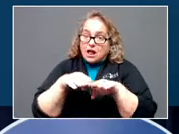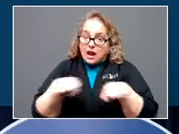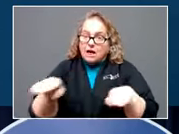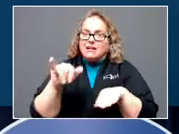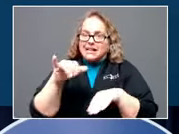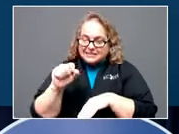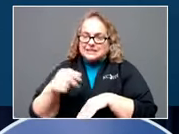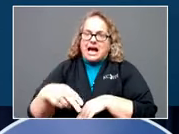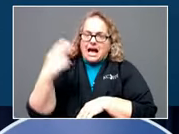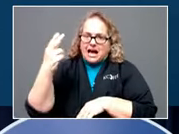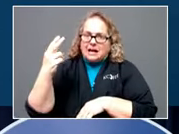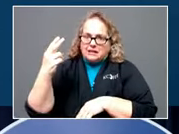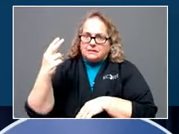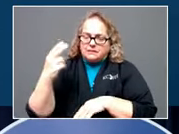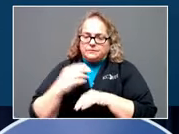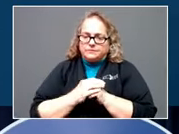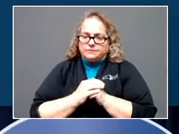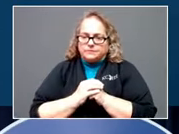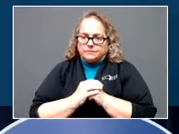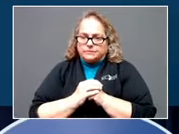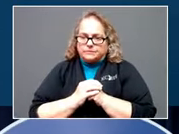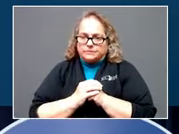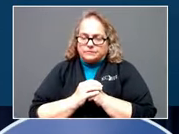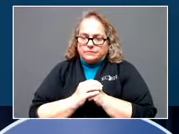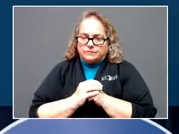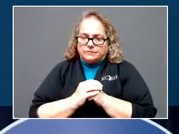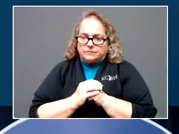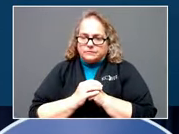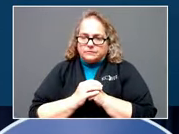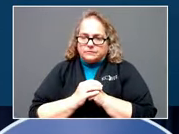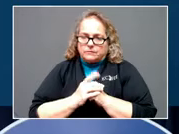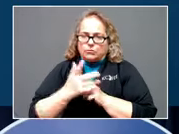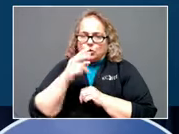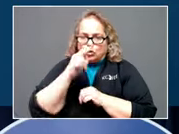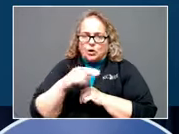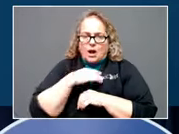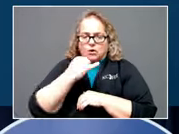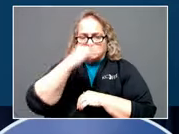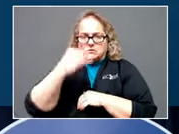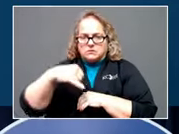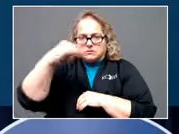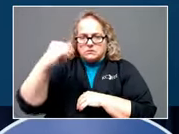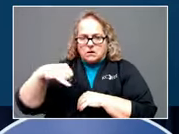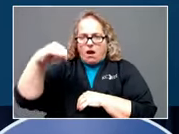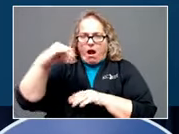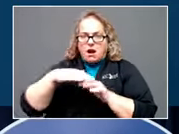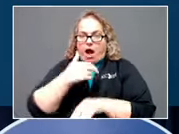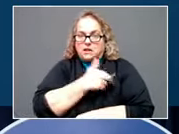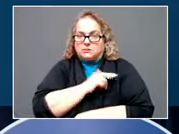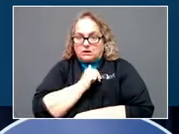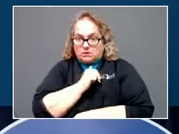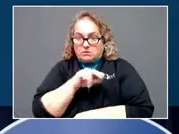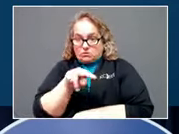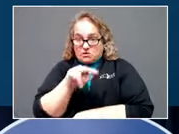significant. Let's look at our line graph on hospitalizations. As you will see, most certainly